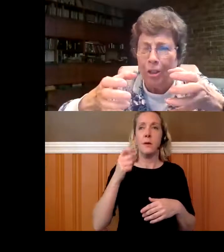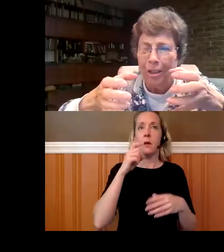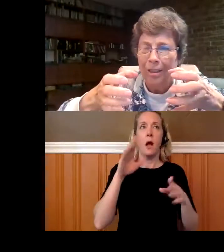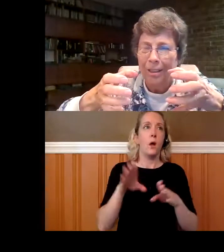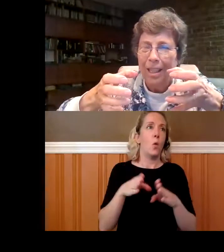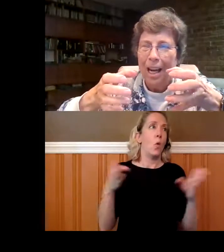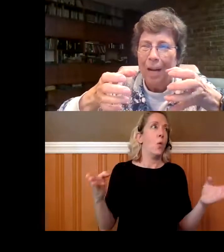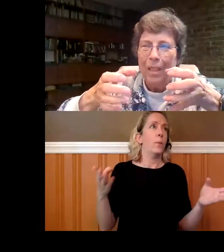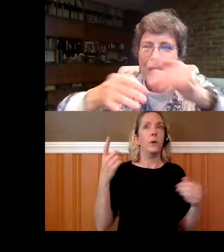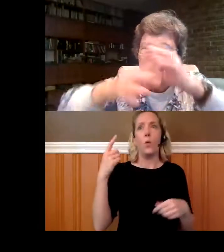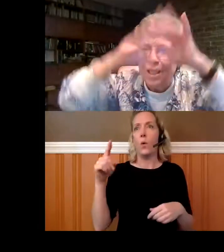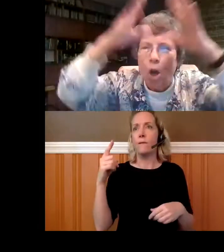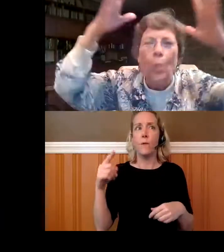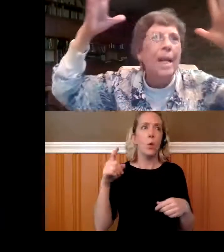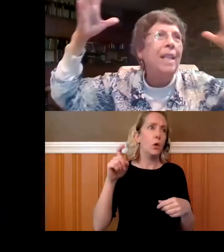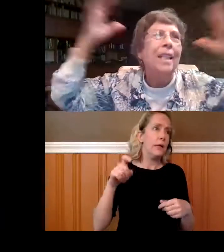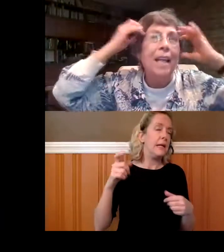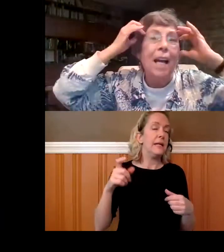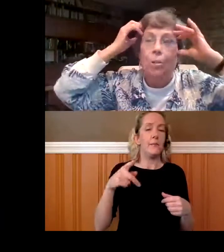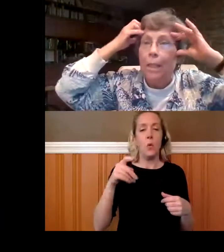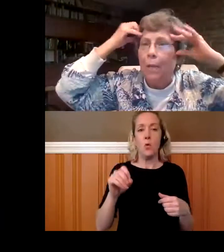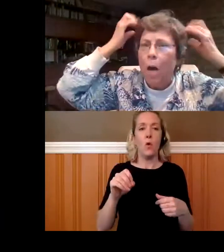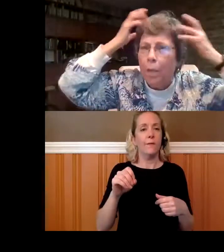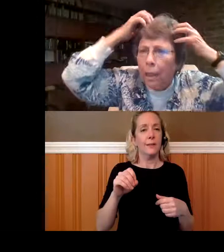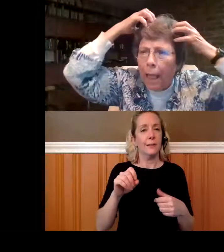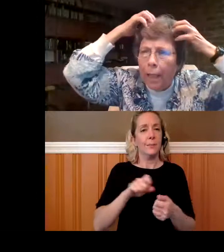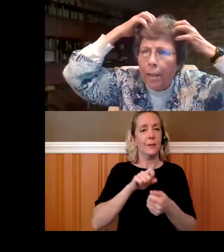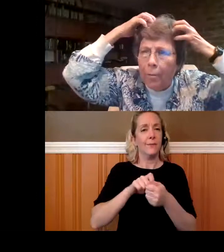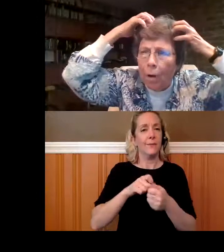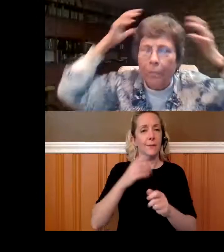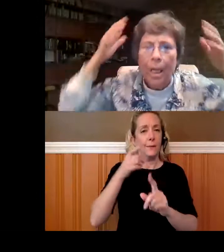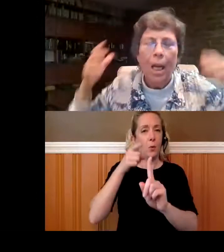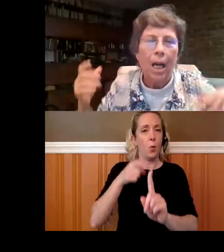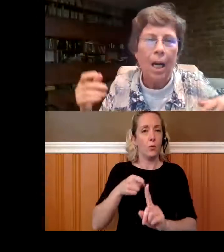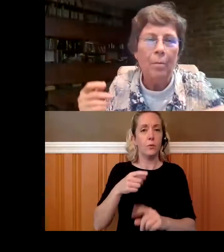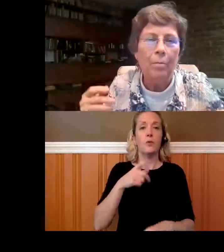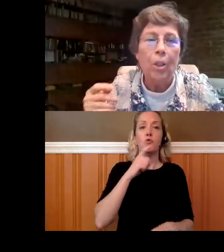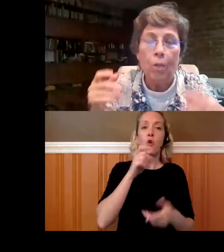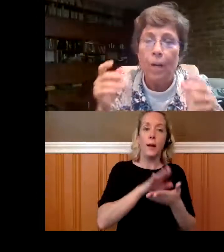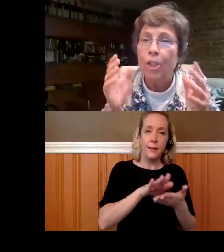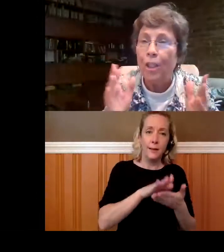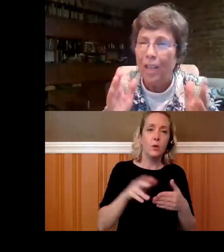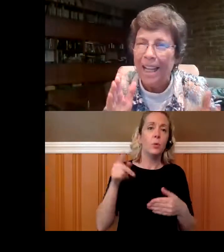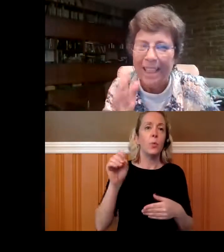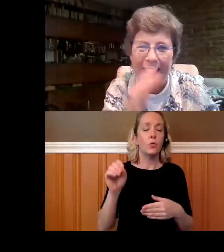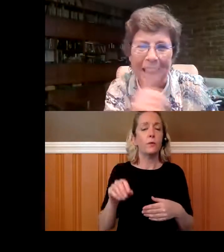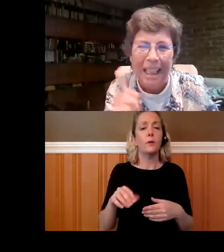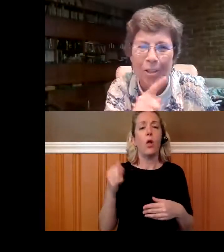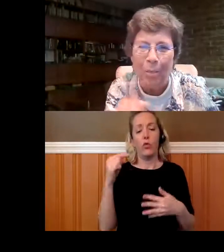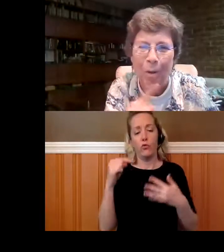thing. I don't know what they want. What the heck do they want? So very structured. Excellent. Cleaners and post office. What else might be a